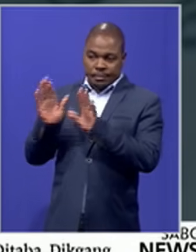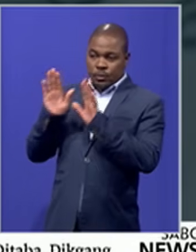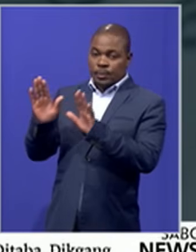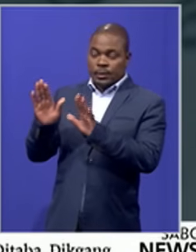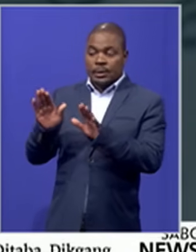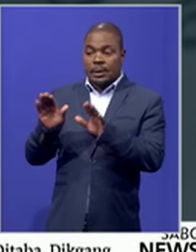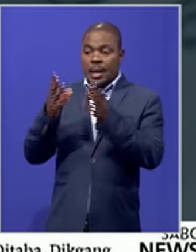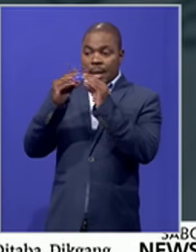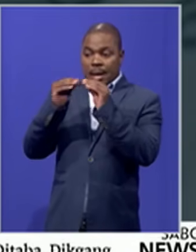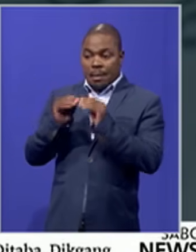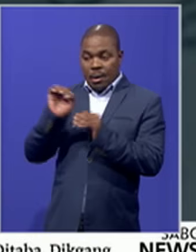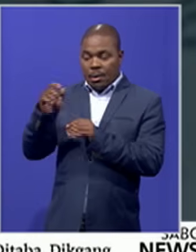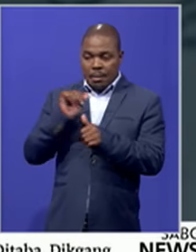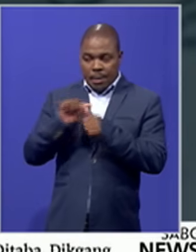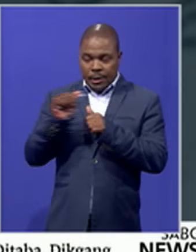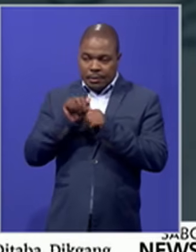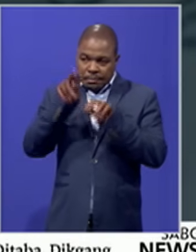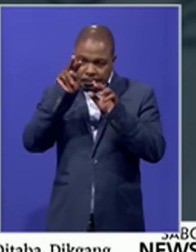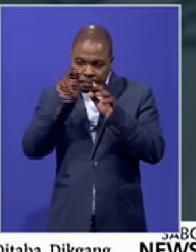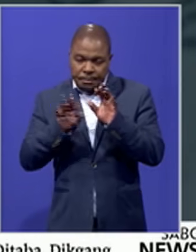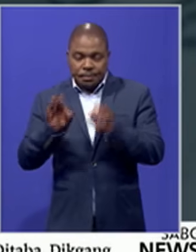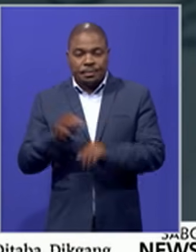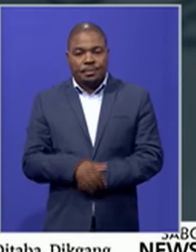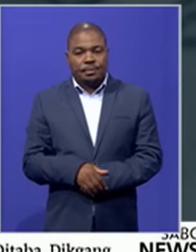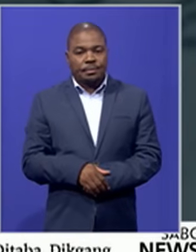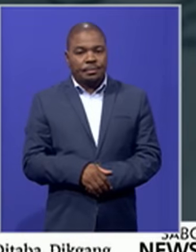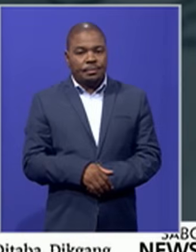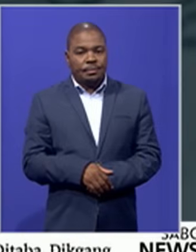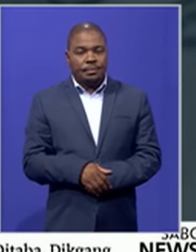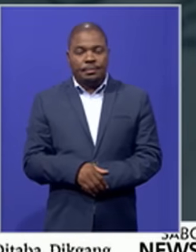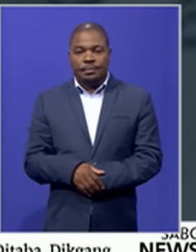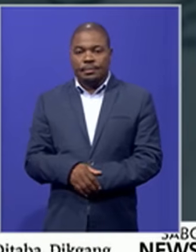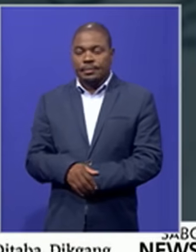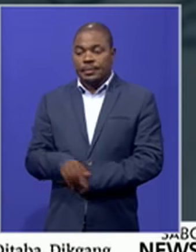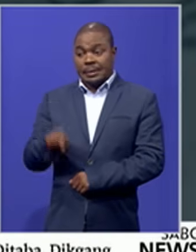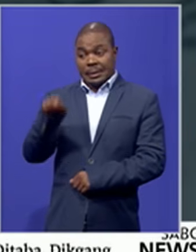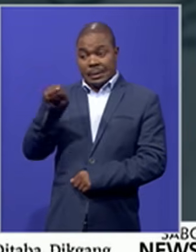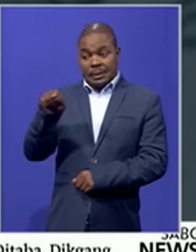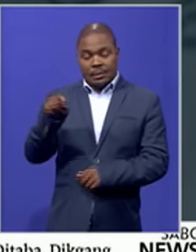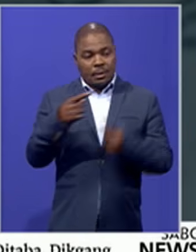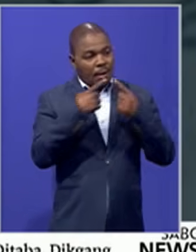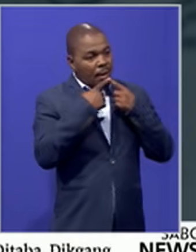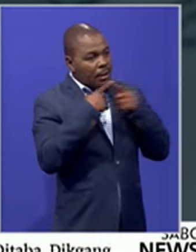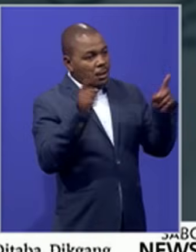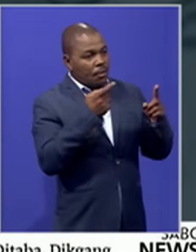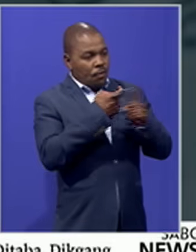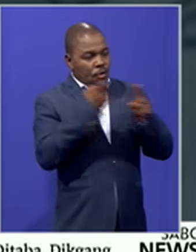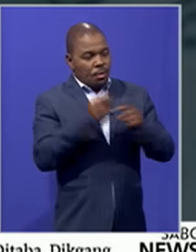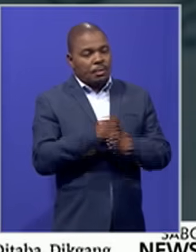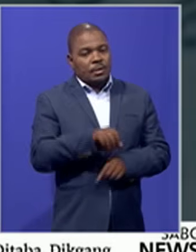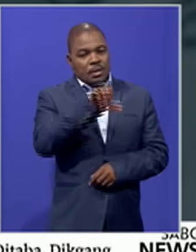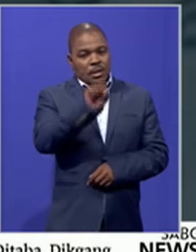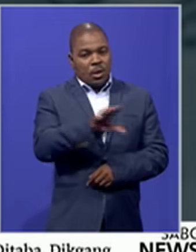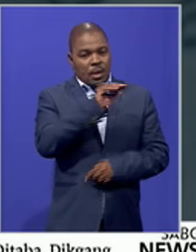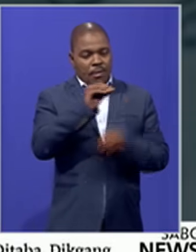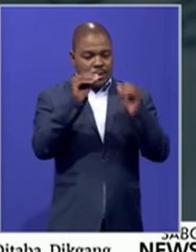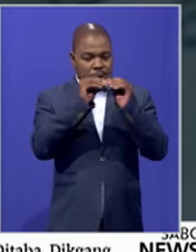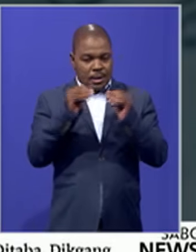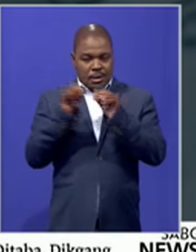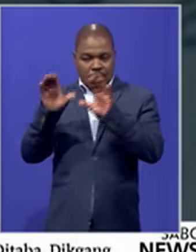lebele dipalopalo tša bona botse. Nna ke tloga ke le kgahlanong le tsebišo yeo ya ba Stats SA ya